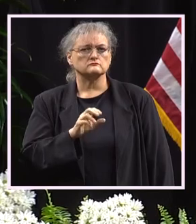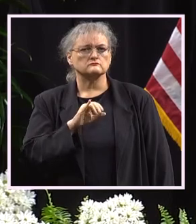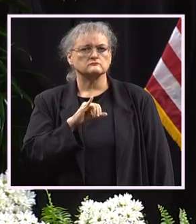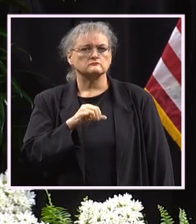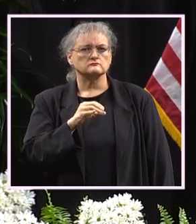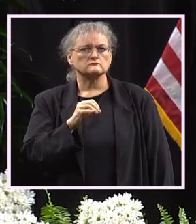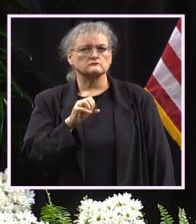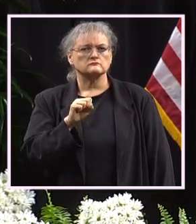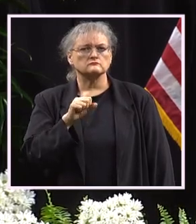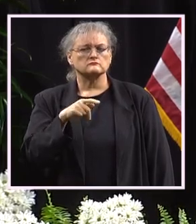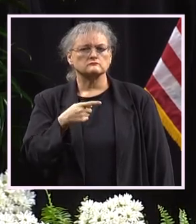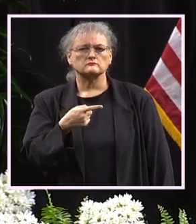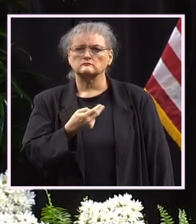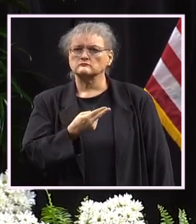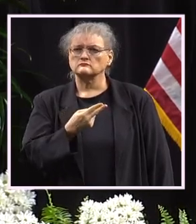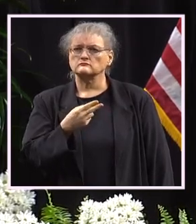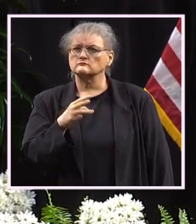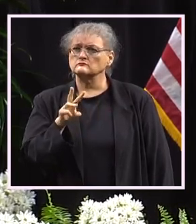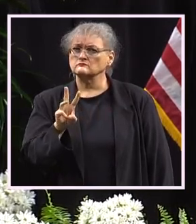Joseph Pablo Williams.